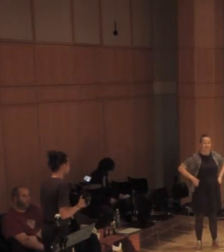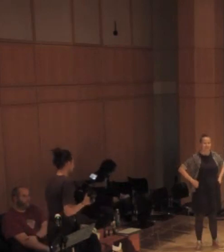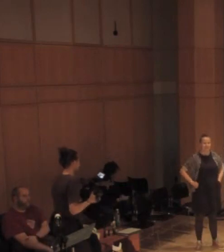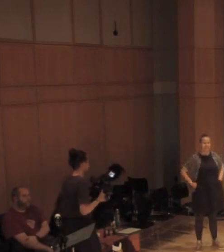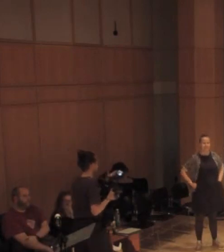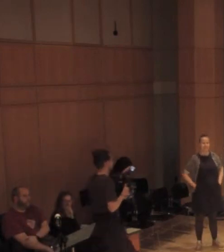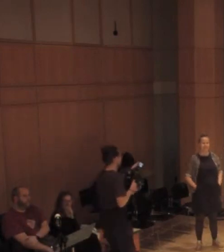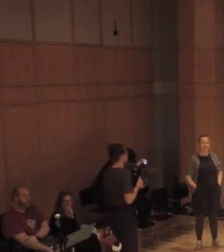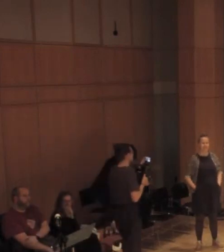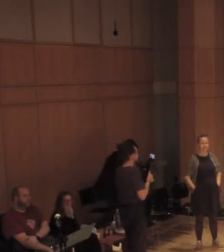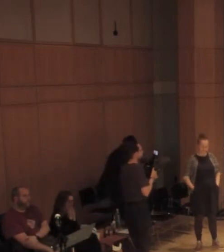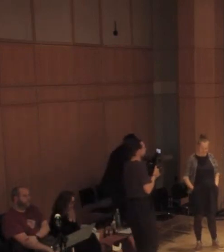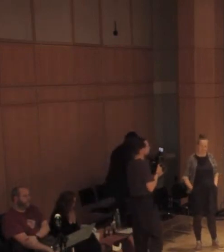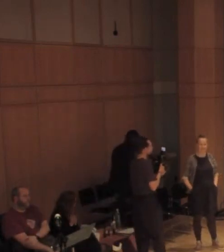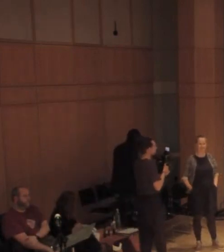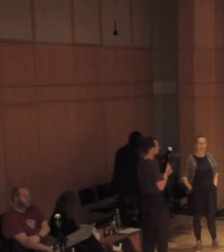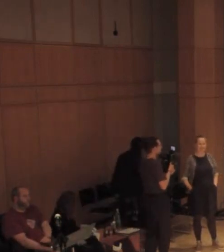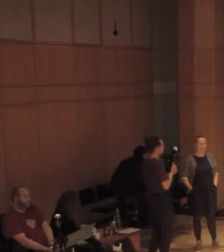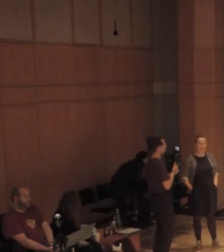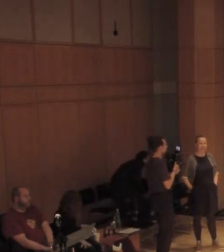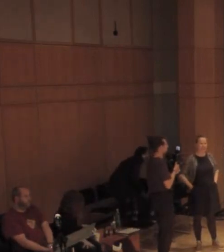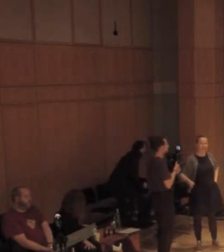yeah there